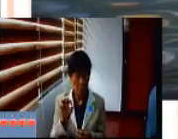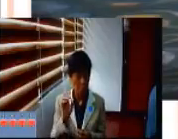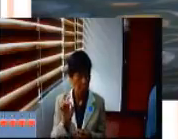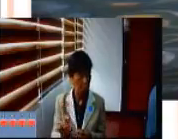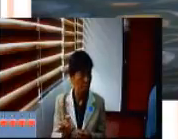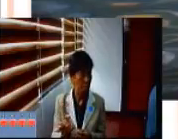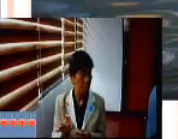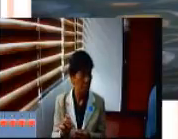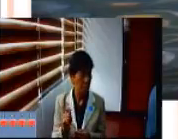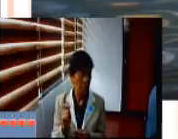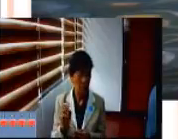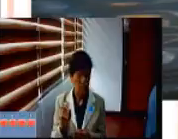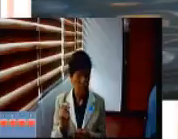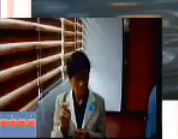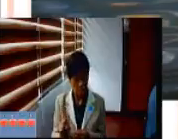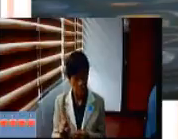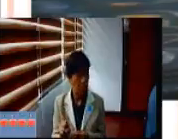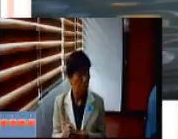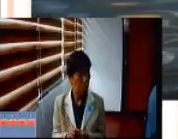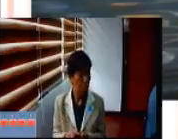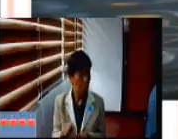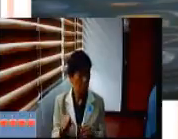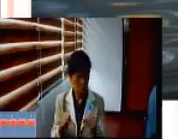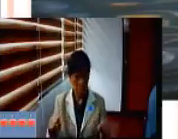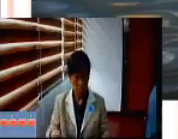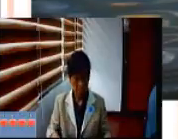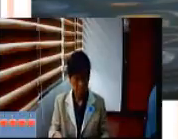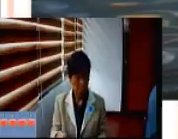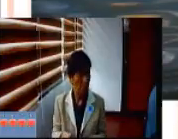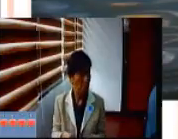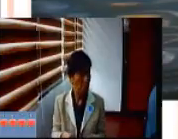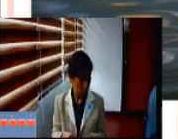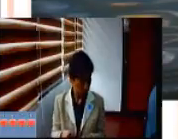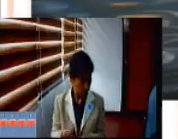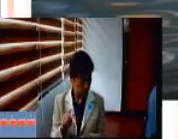kilometers, it's around